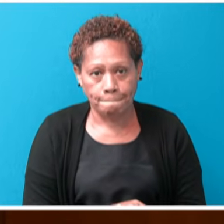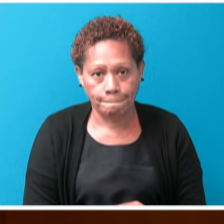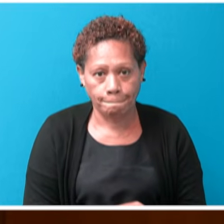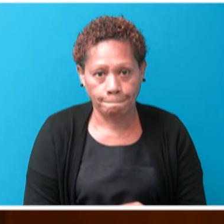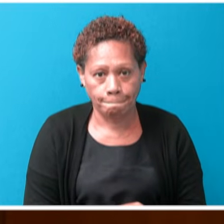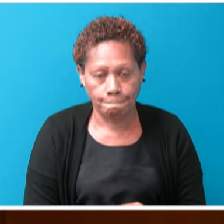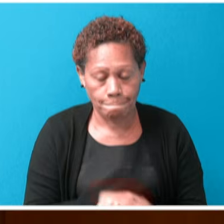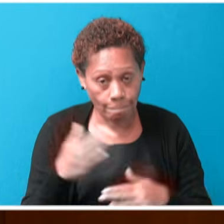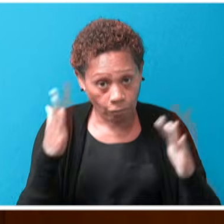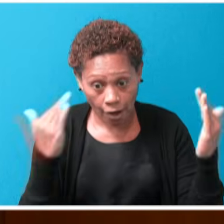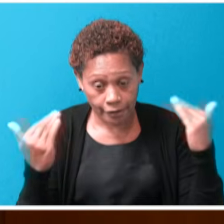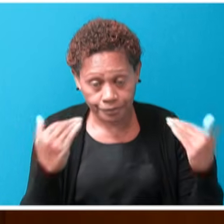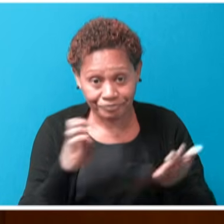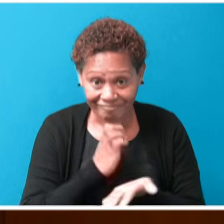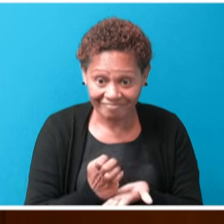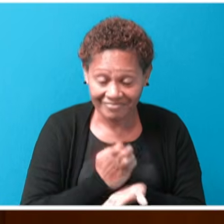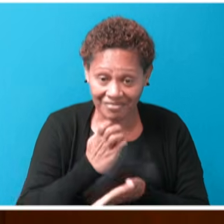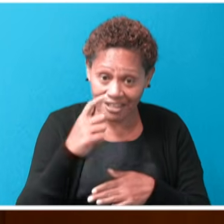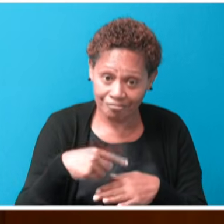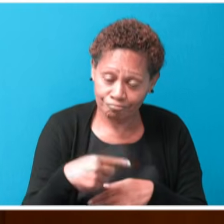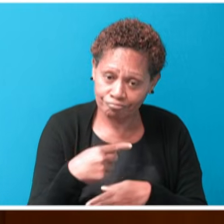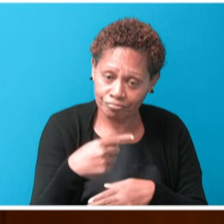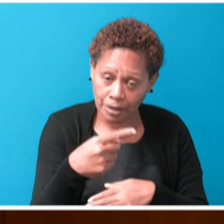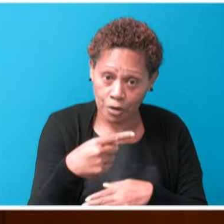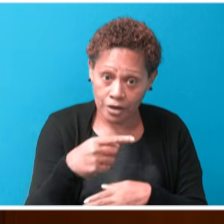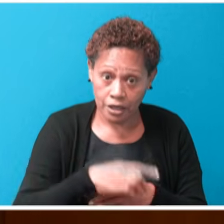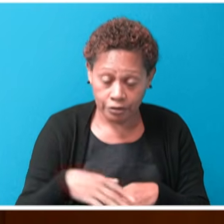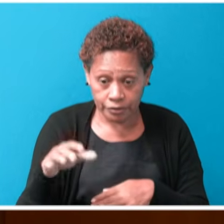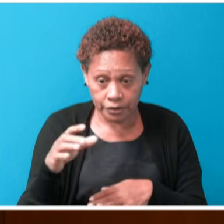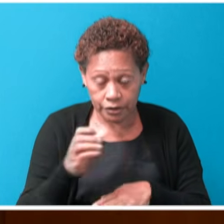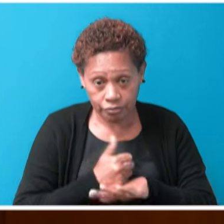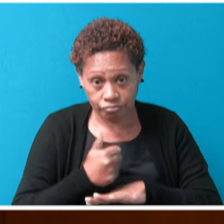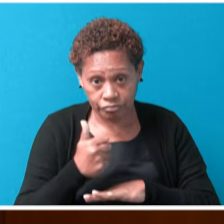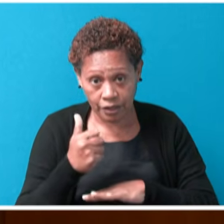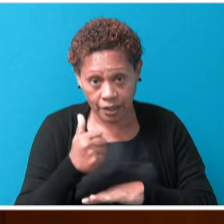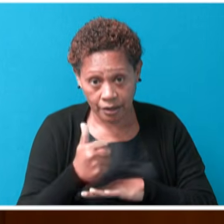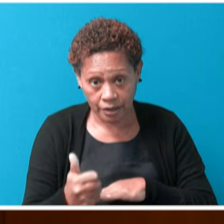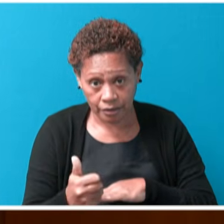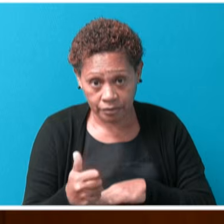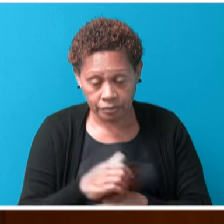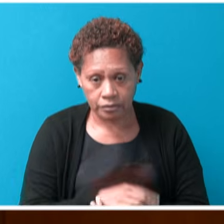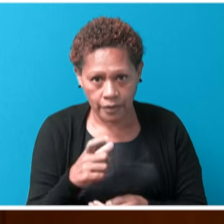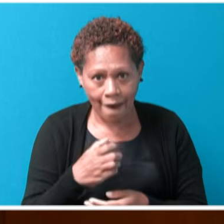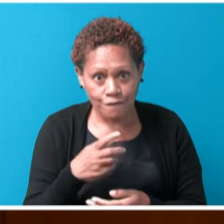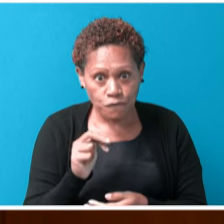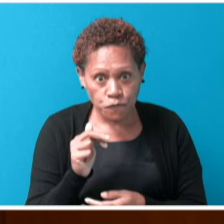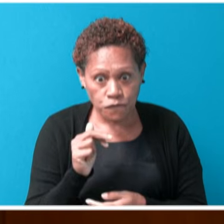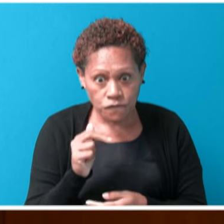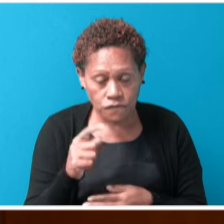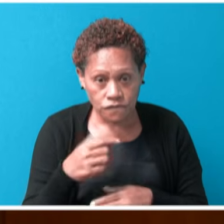Mr. Speaker, sir, economic resilience and democratic governance are mutually reinforcing. Government will continue